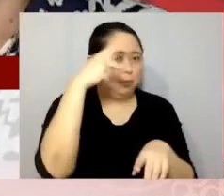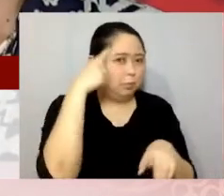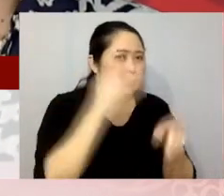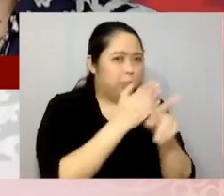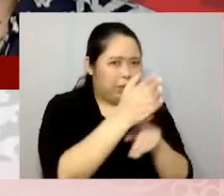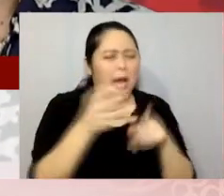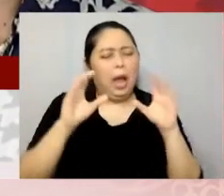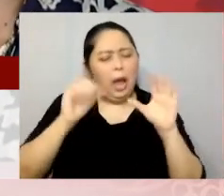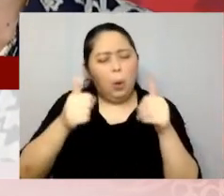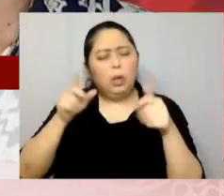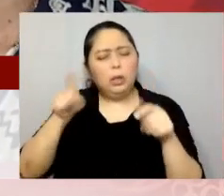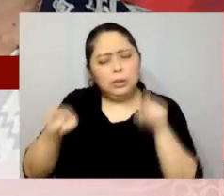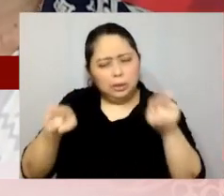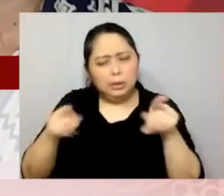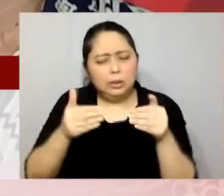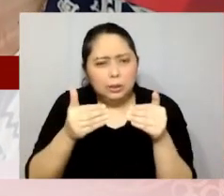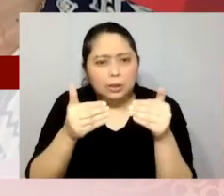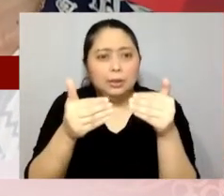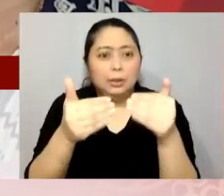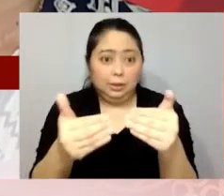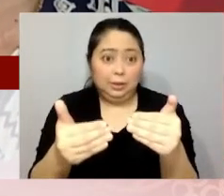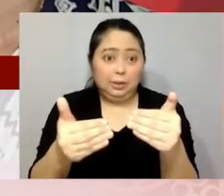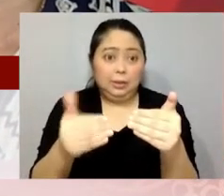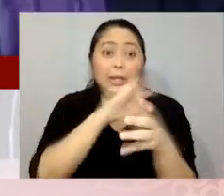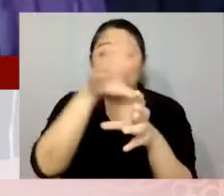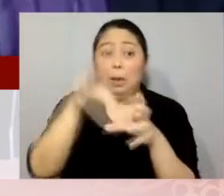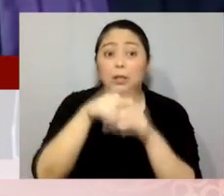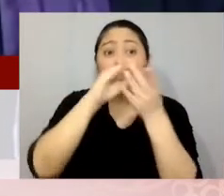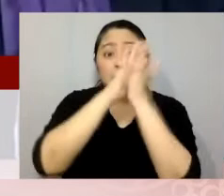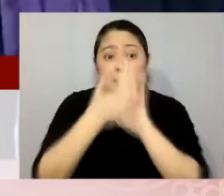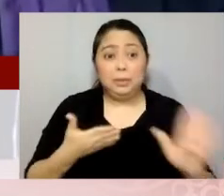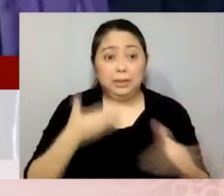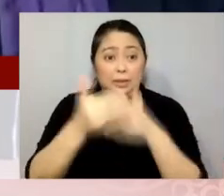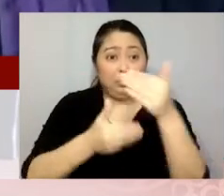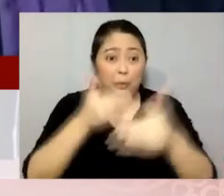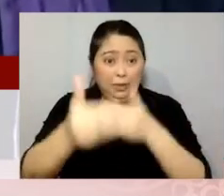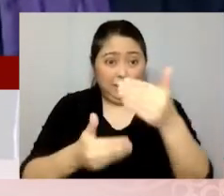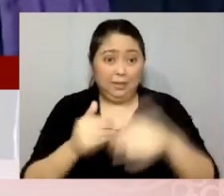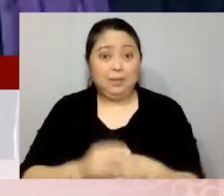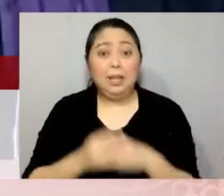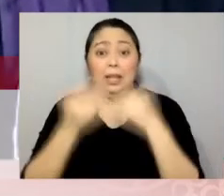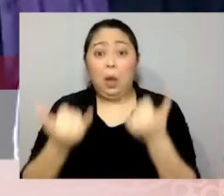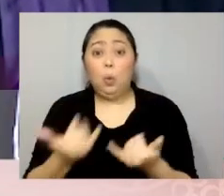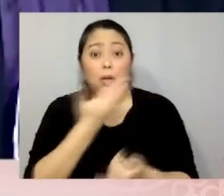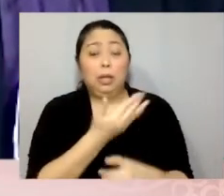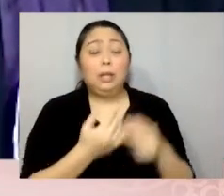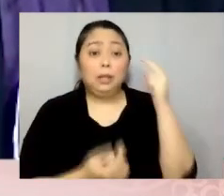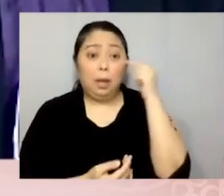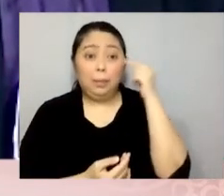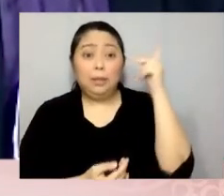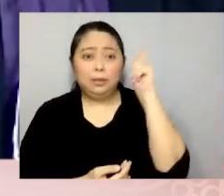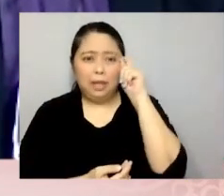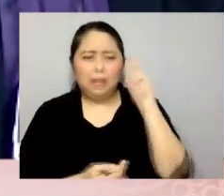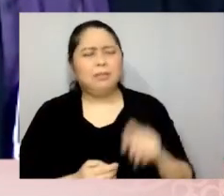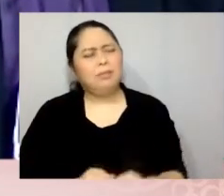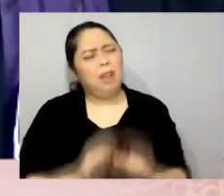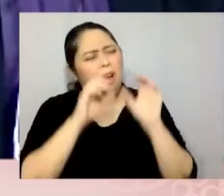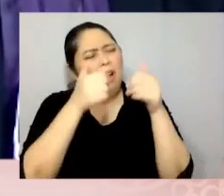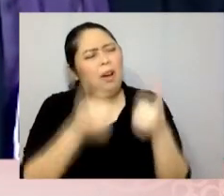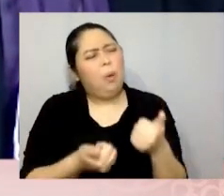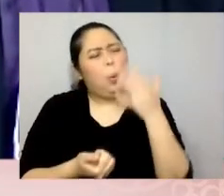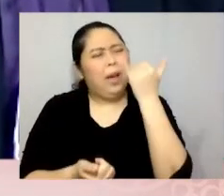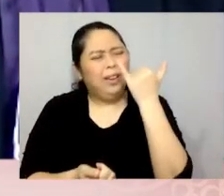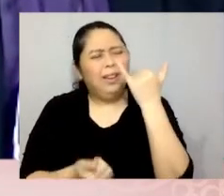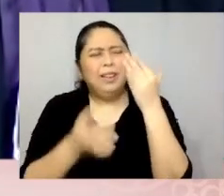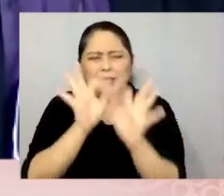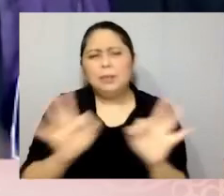concerned. Honorable Nabil Tan, perhaps you can expound, why is the extension vital, and